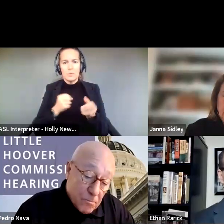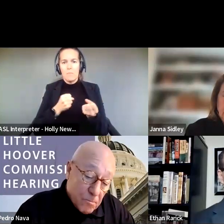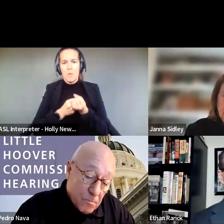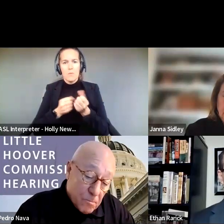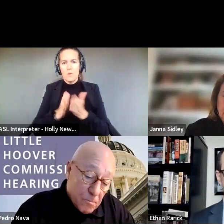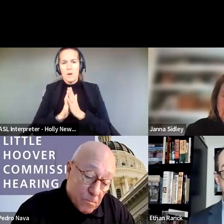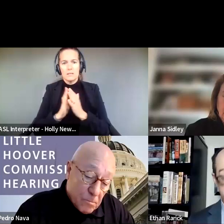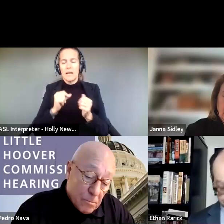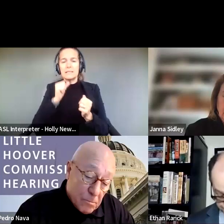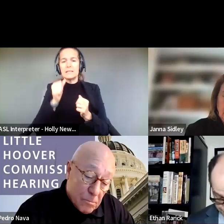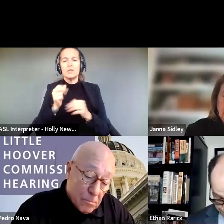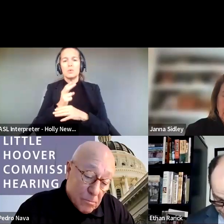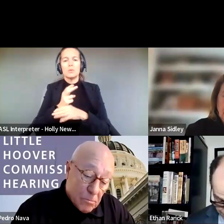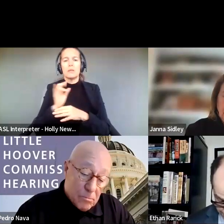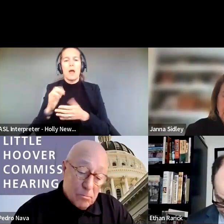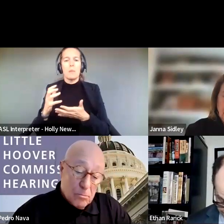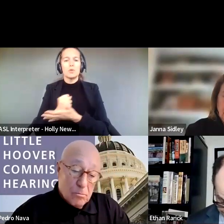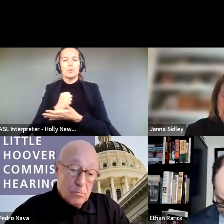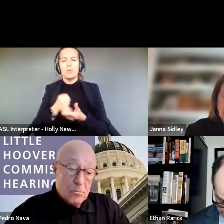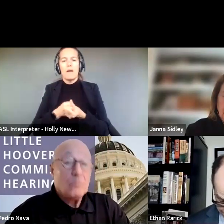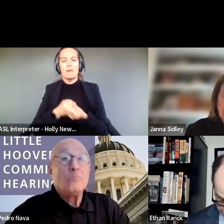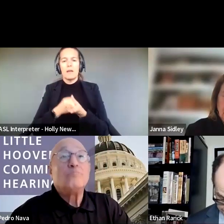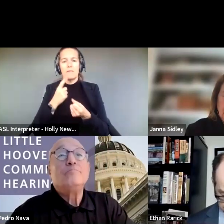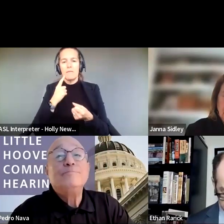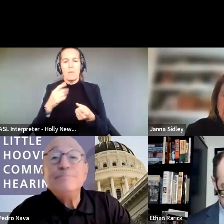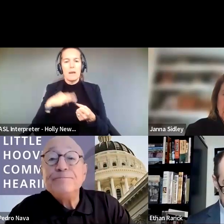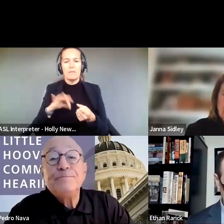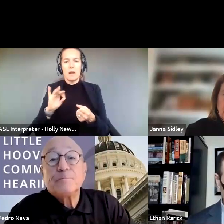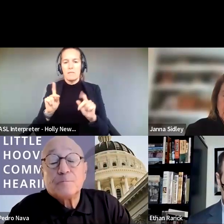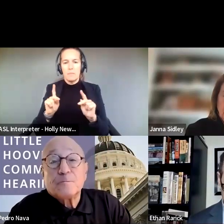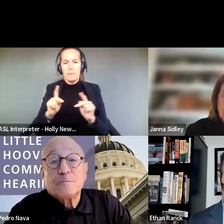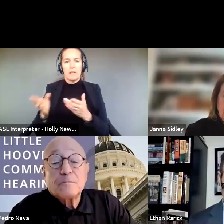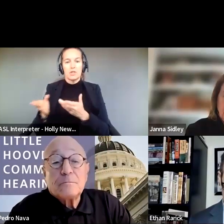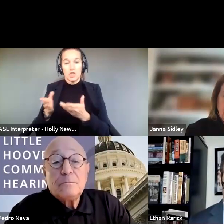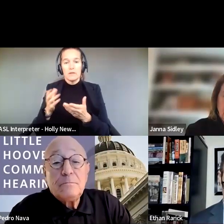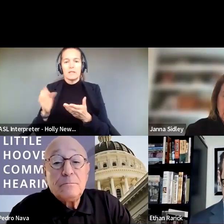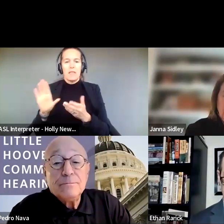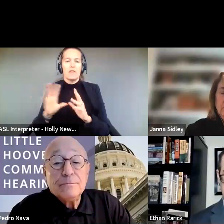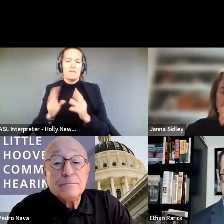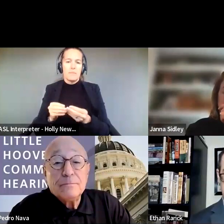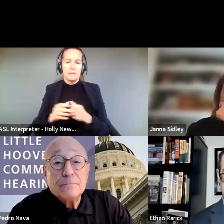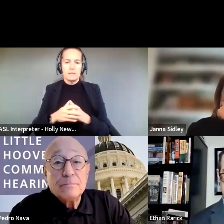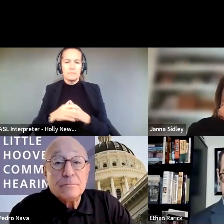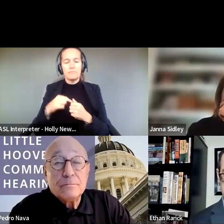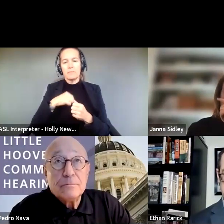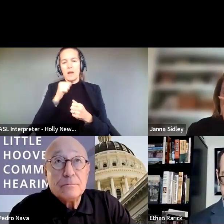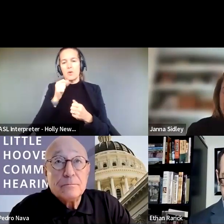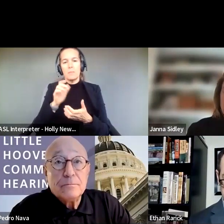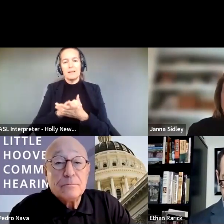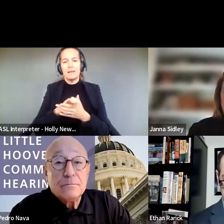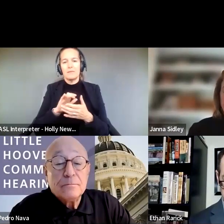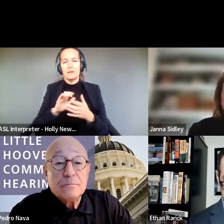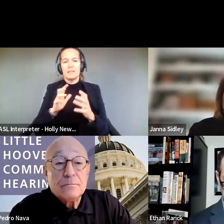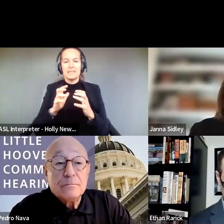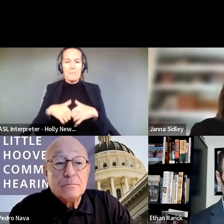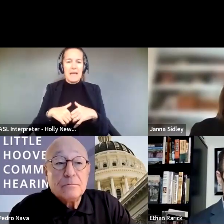request and did not use this opportunity to advocate for the benefit of the people it serves and their families. I do not believe that disbanding the regional